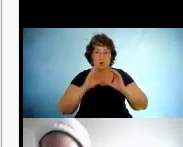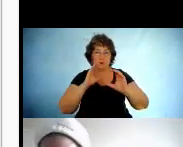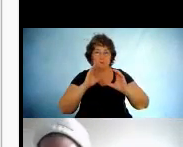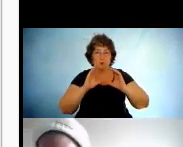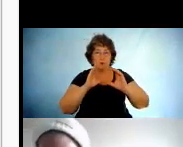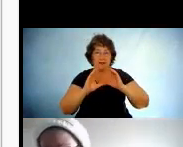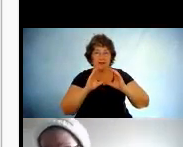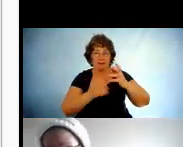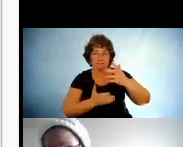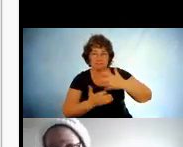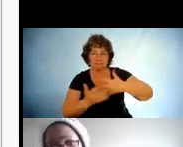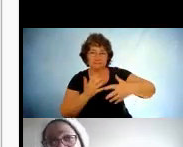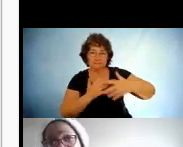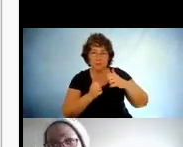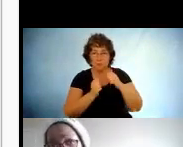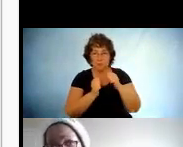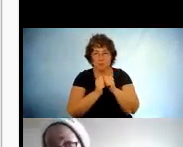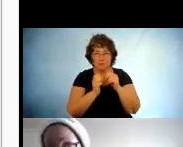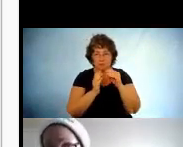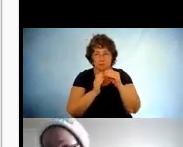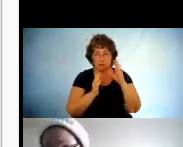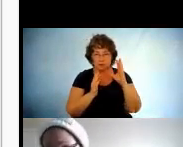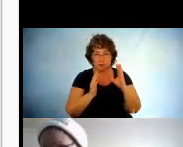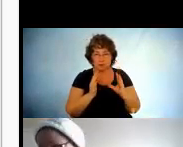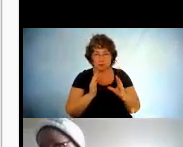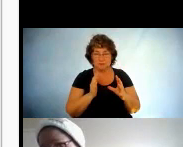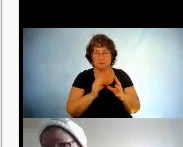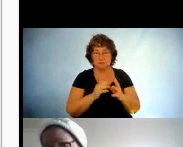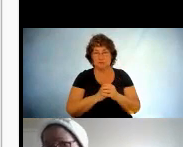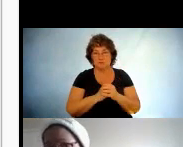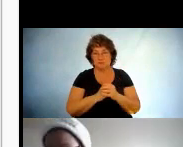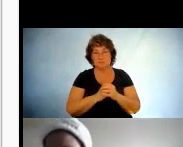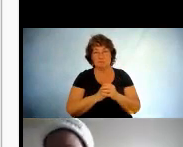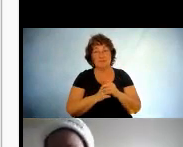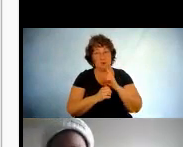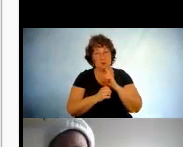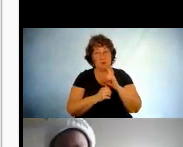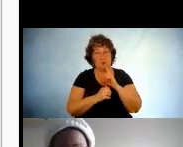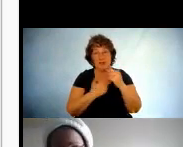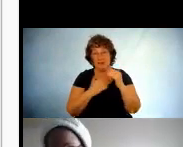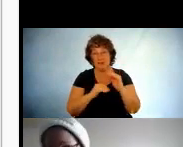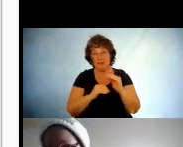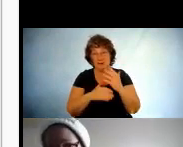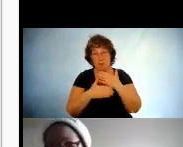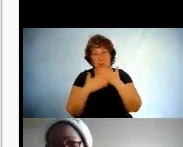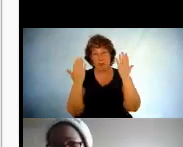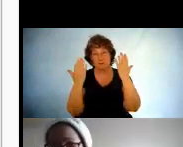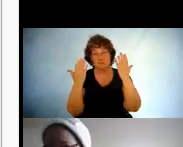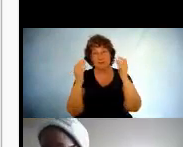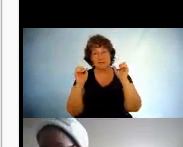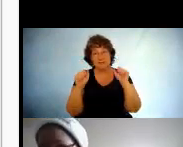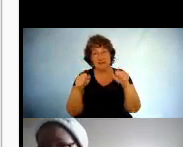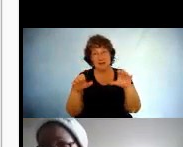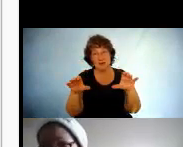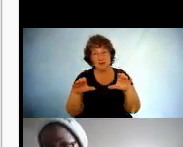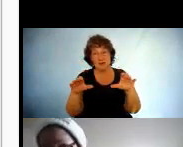your students, and the sky is the limit. No matter what anybody else